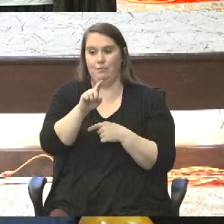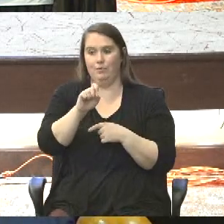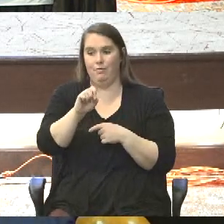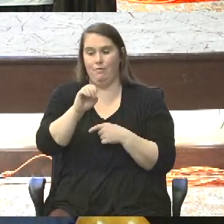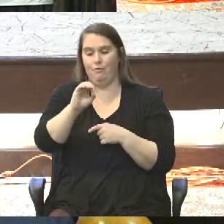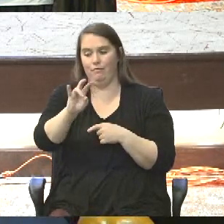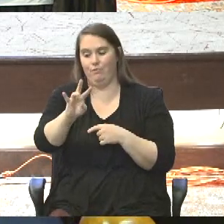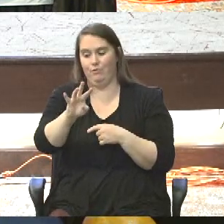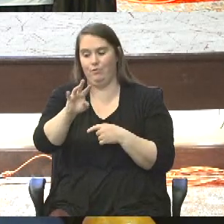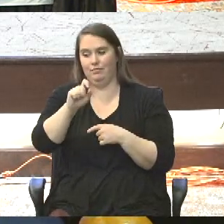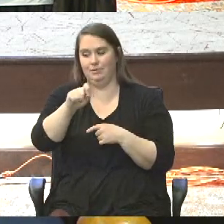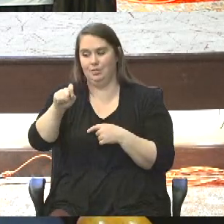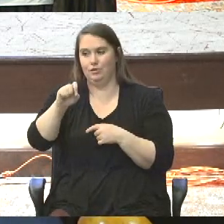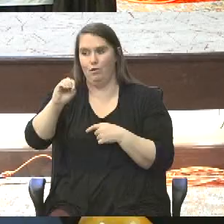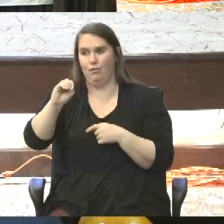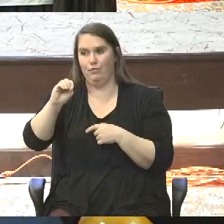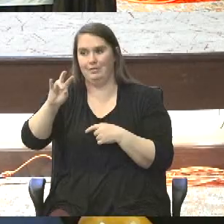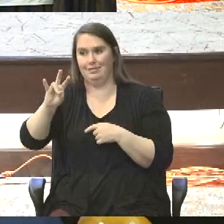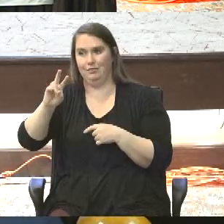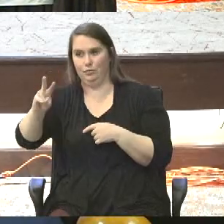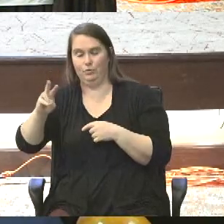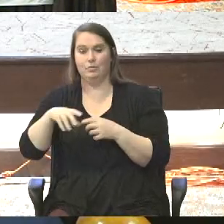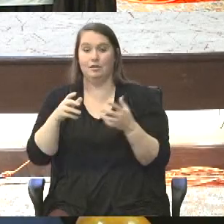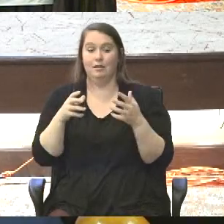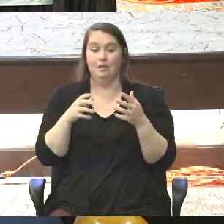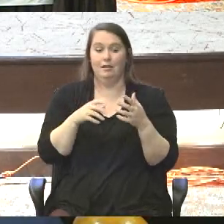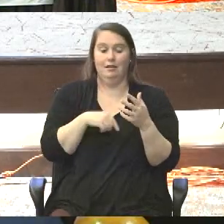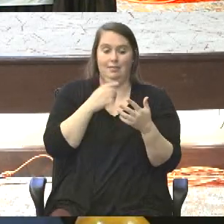551.072. Attorney briefing, Texas Open Meetings Act, Section